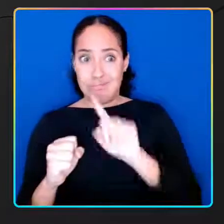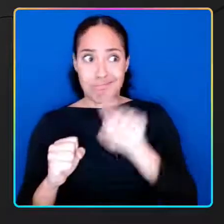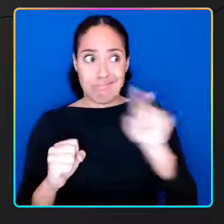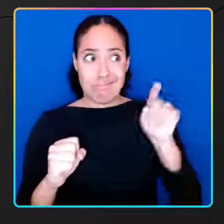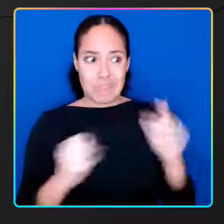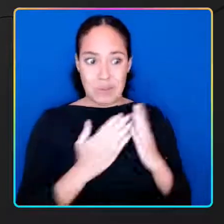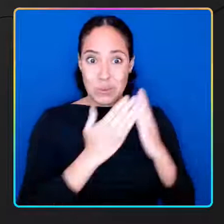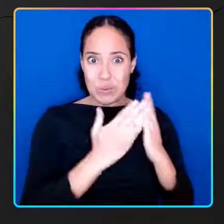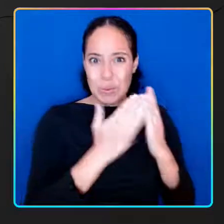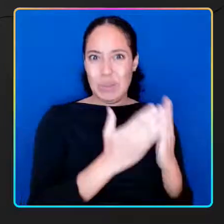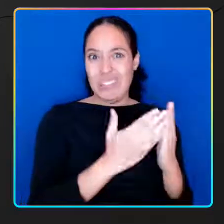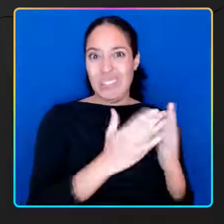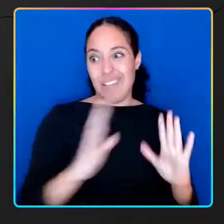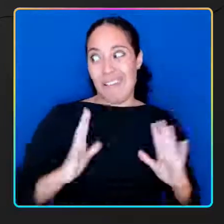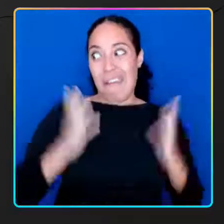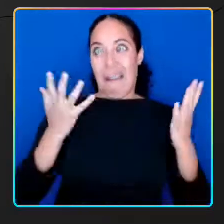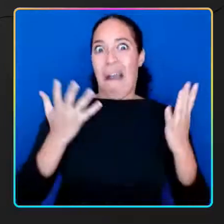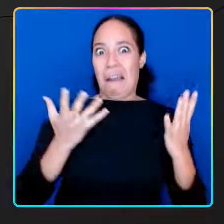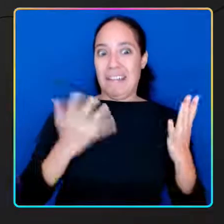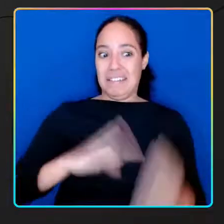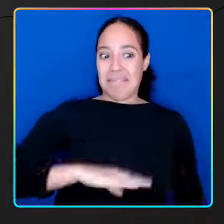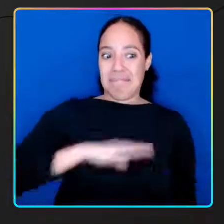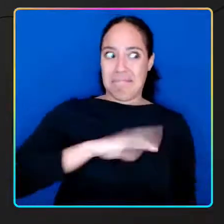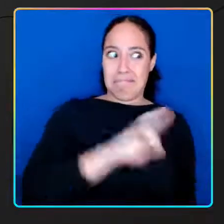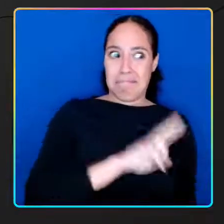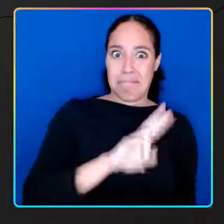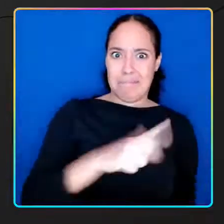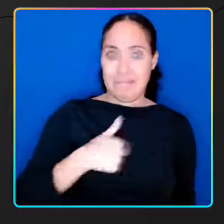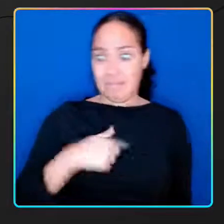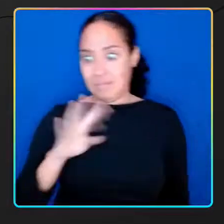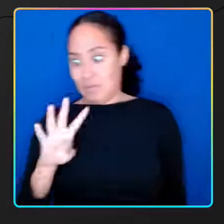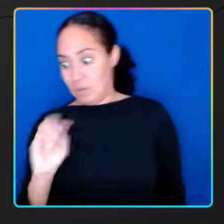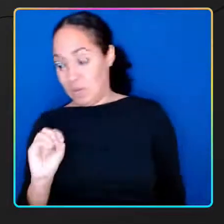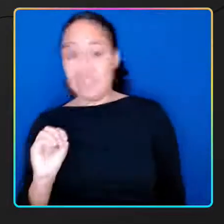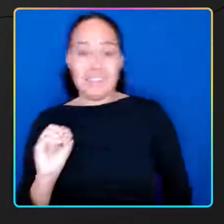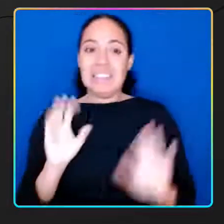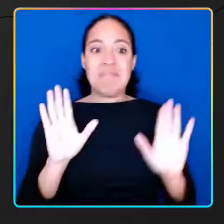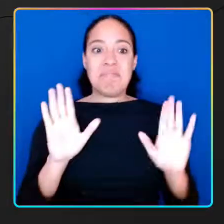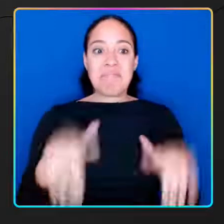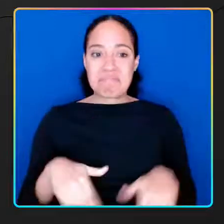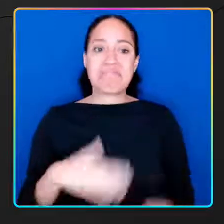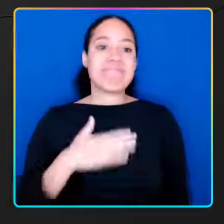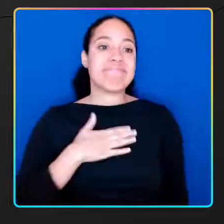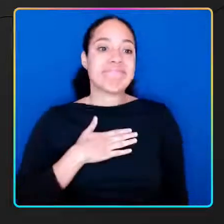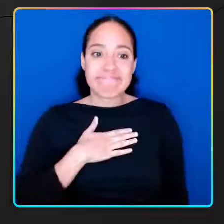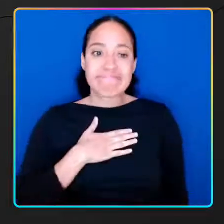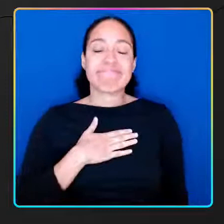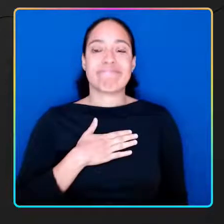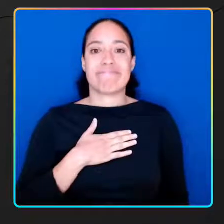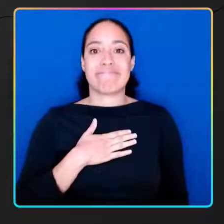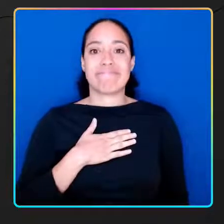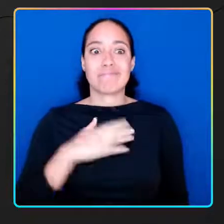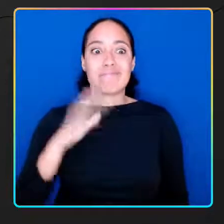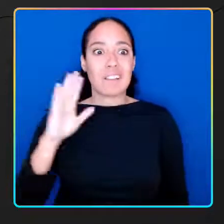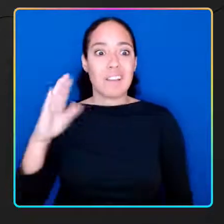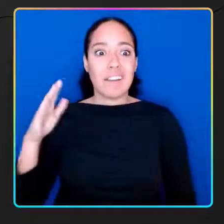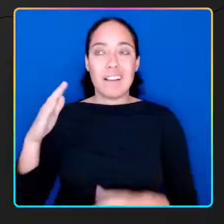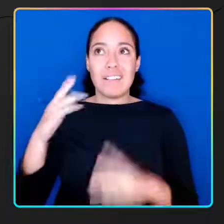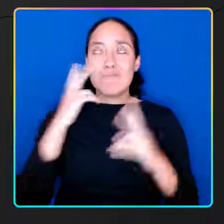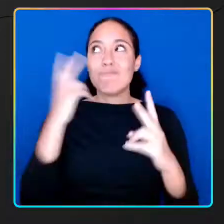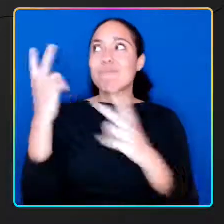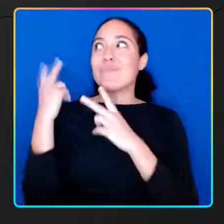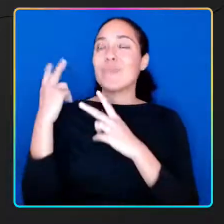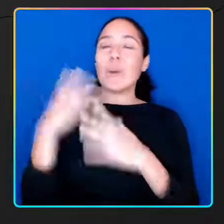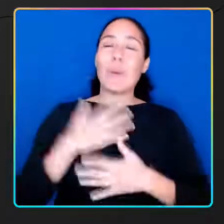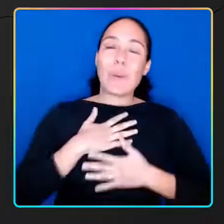But it was wonderful. It was a great experience. It kind of made me think like a young person again, which is